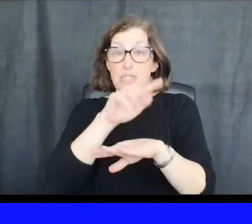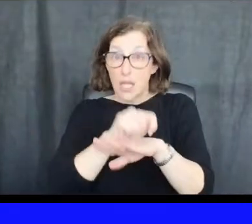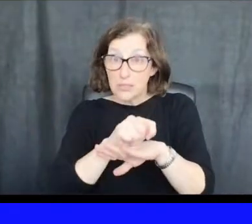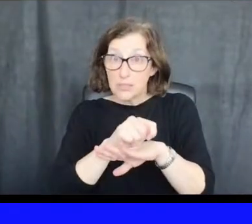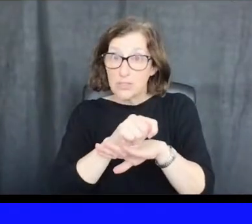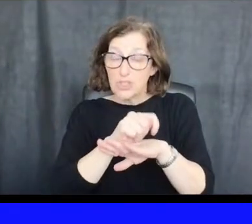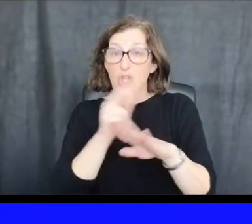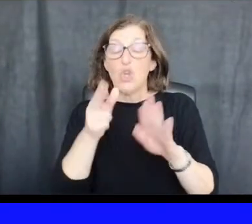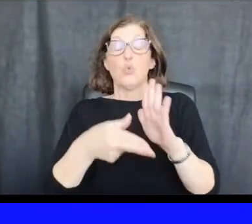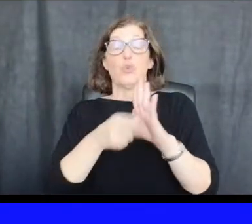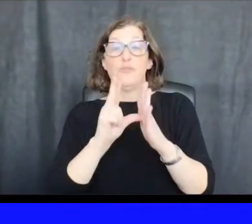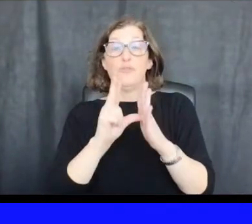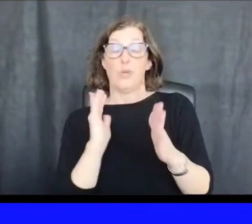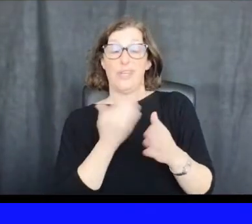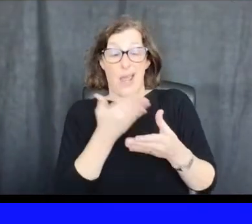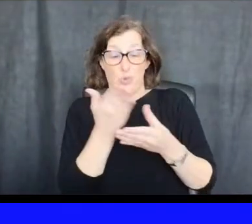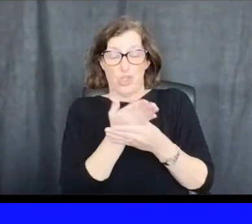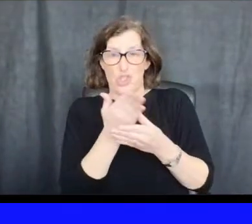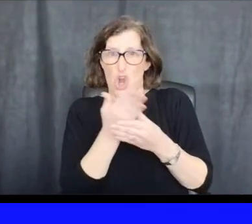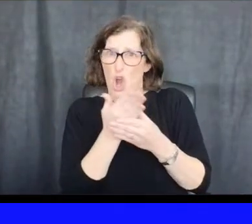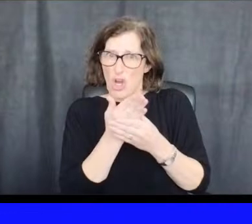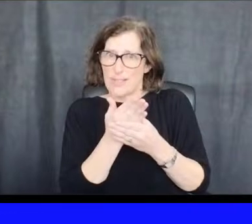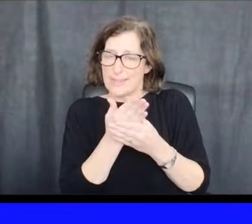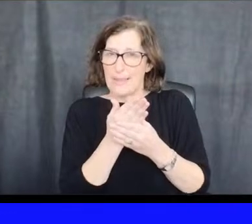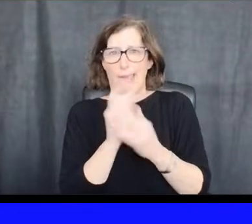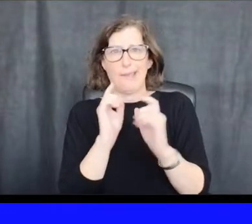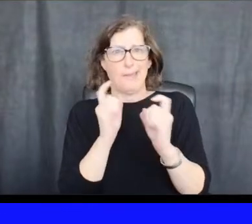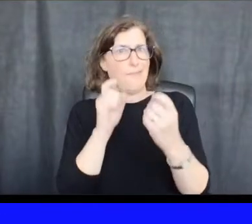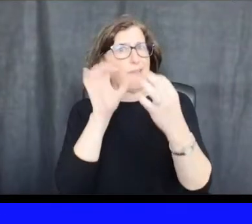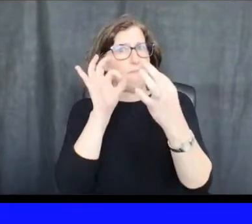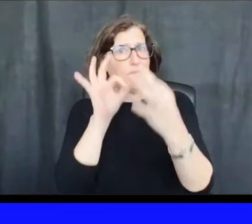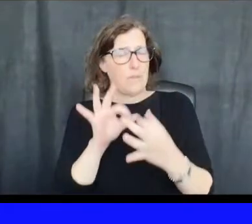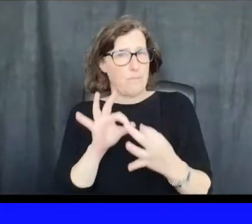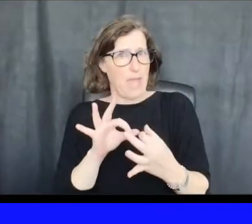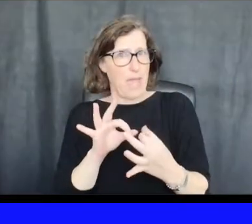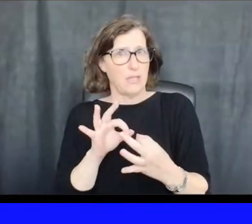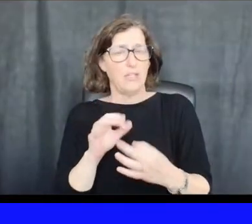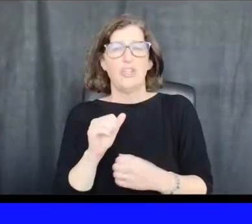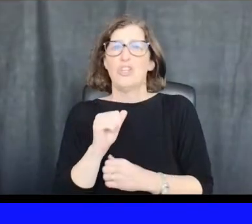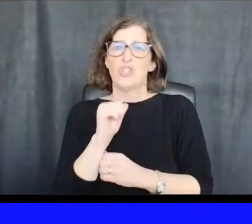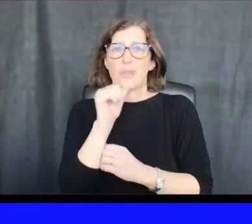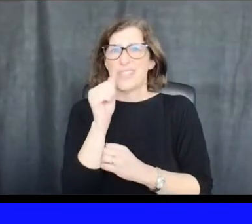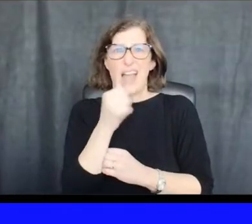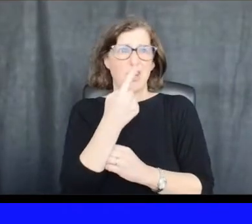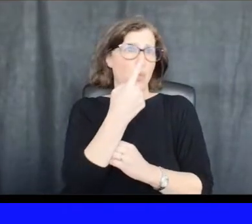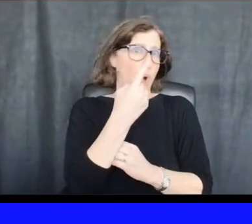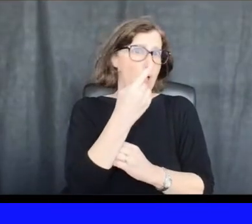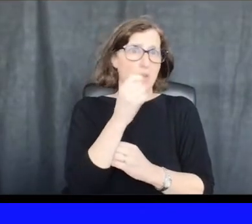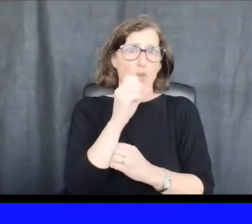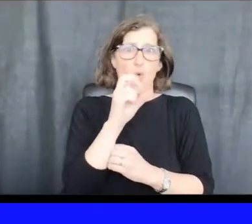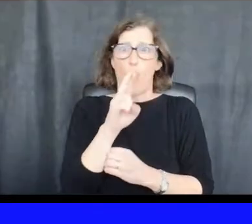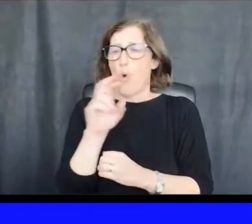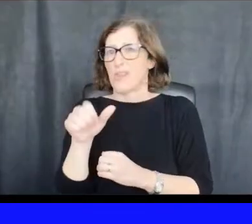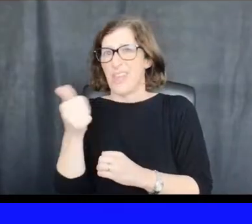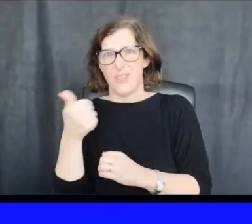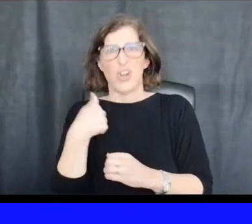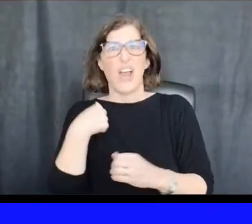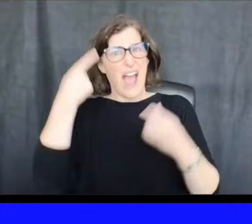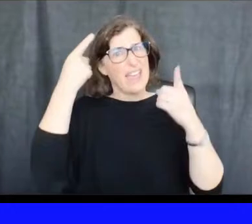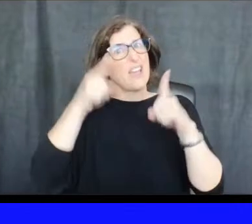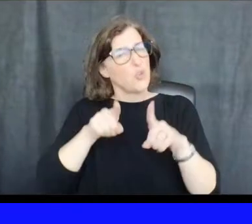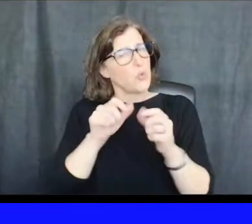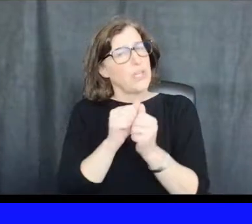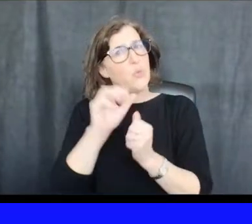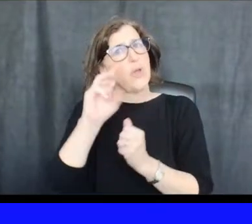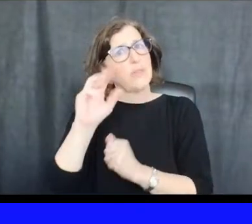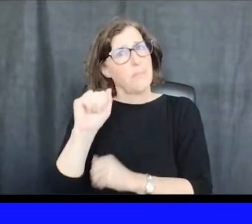that should be of interest to the board, I hope, and is of interest to me, definitely. Some of these key design factors are not relevant in our other managed